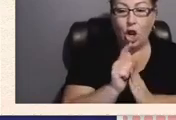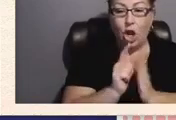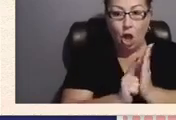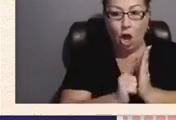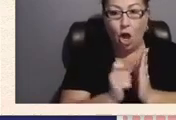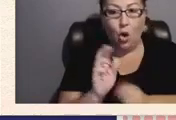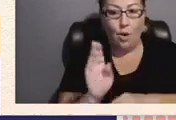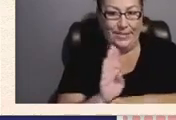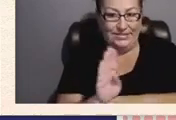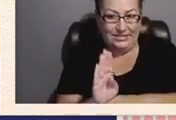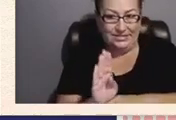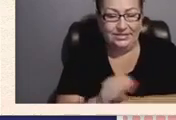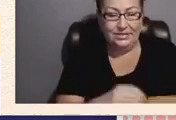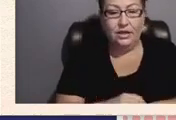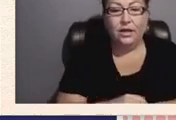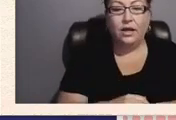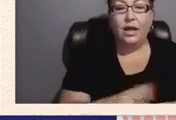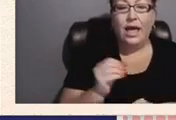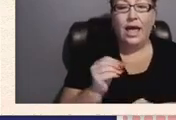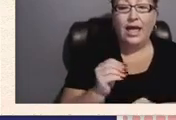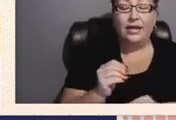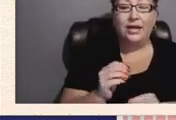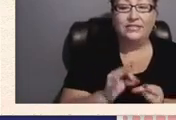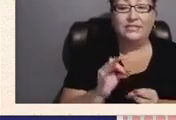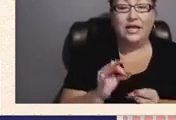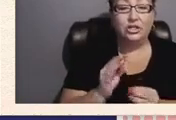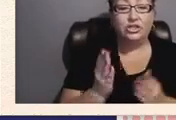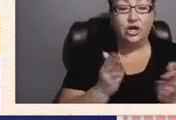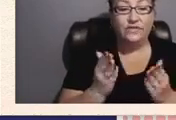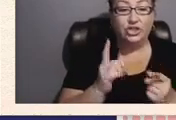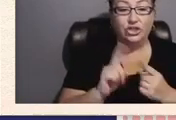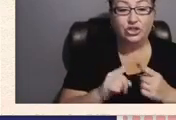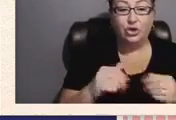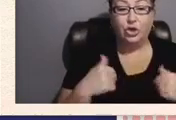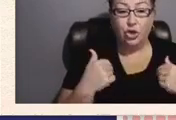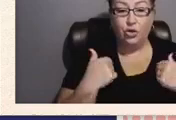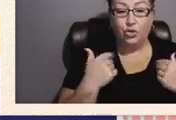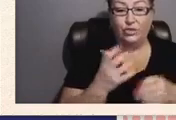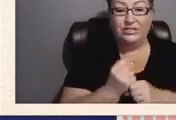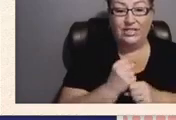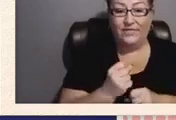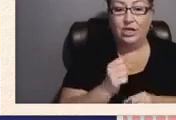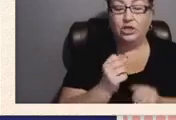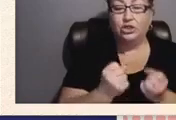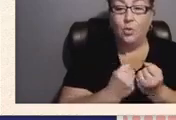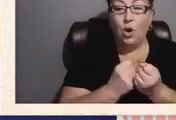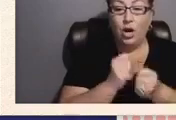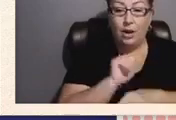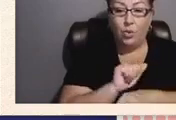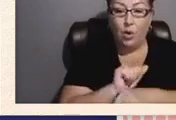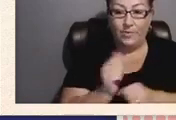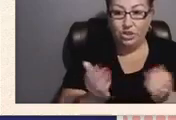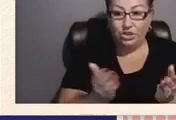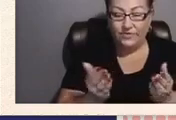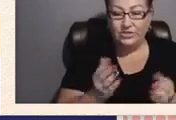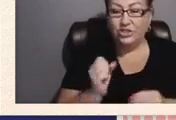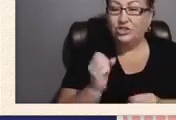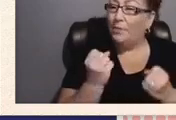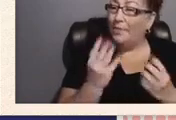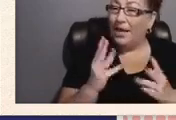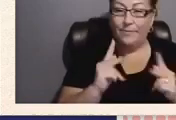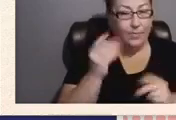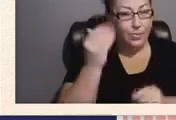business, and extended services to youth receiving supported services, employment services. So a lot of people don't know